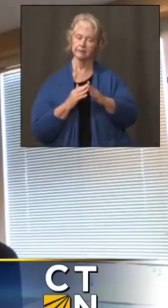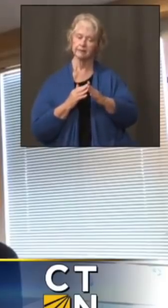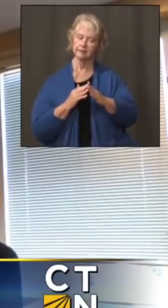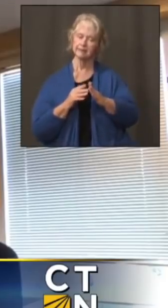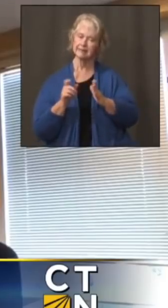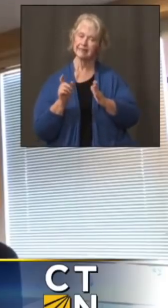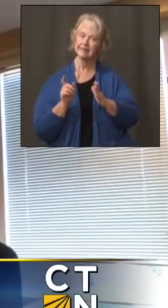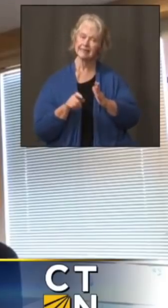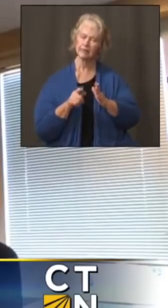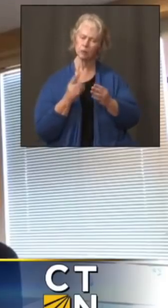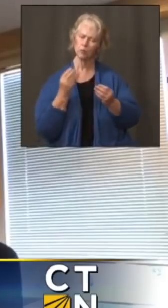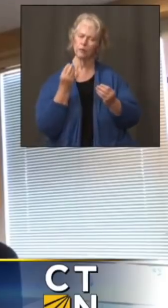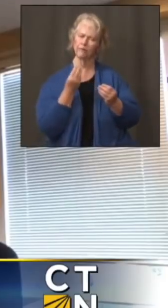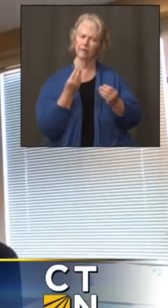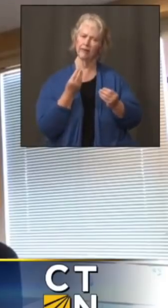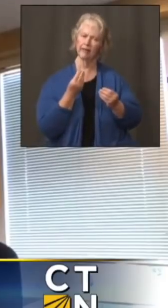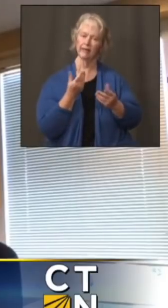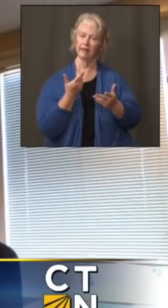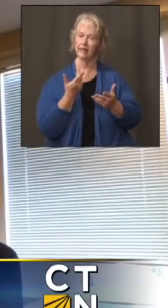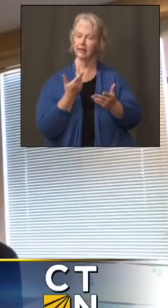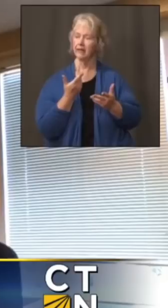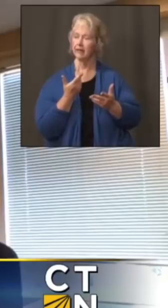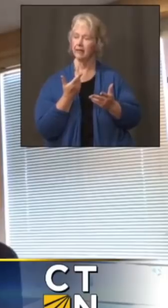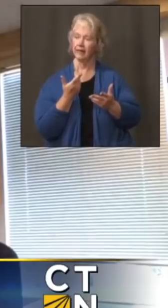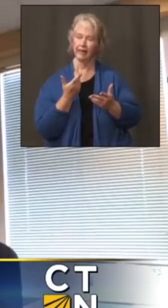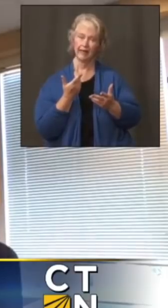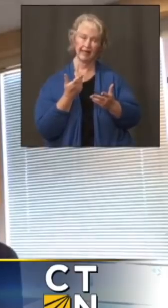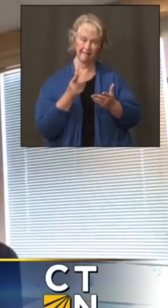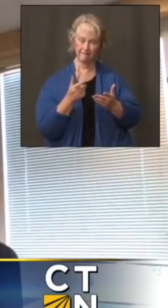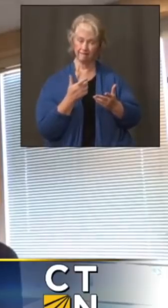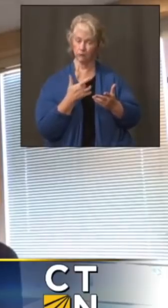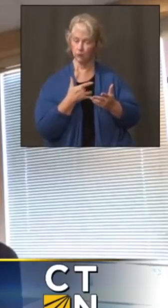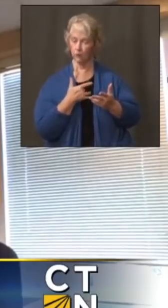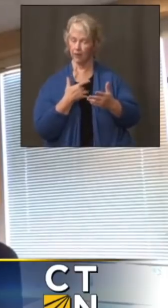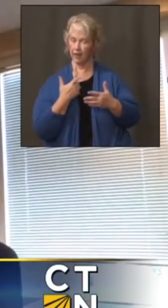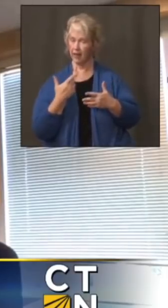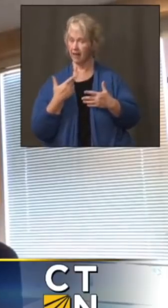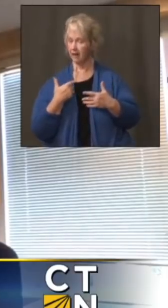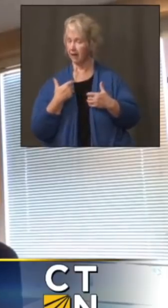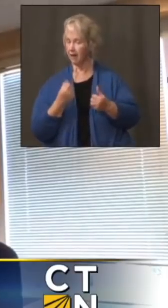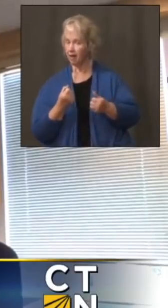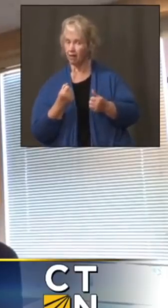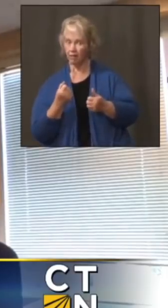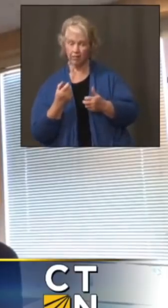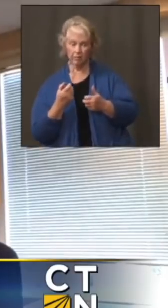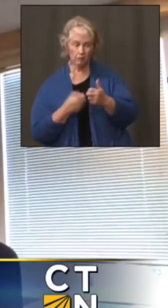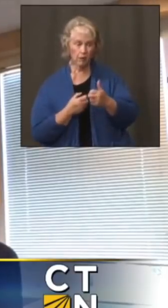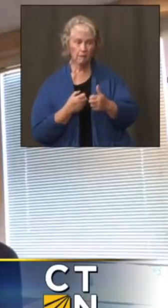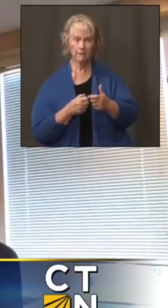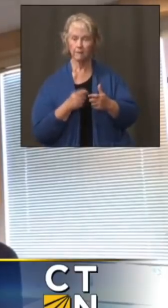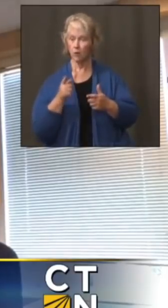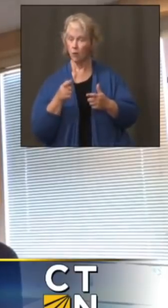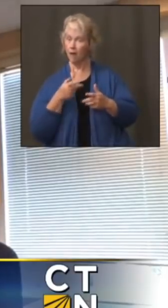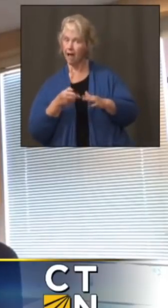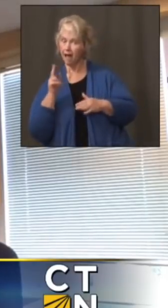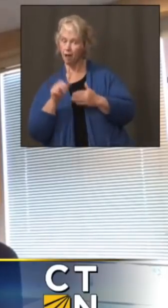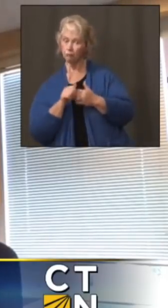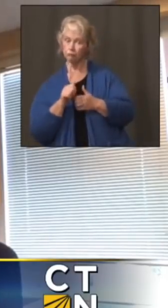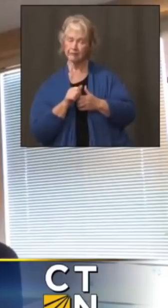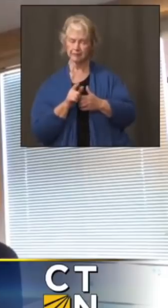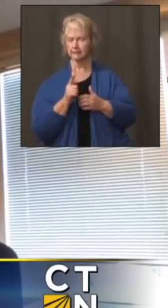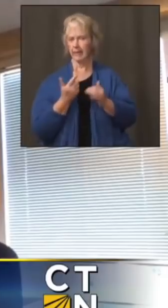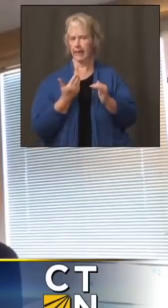really need to think about, if you have chronic conditions, if you're at high risk, you really need to think about limiting your activities right